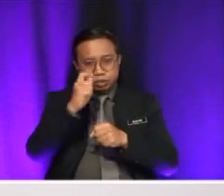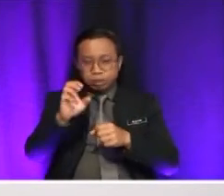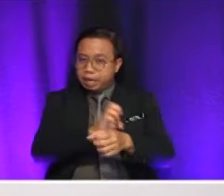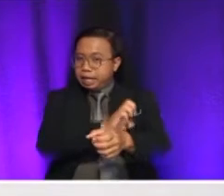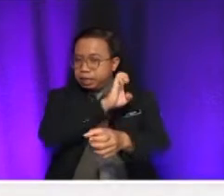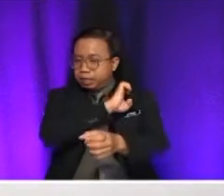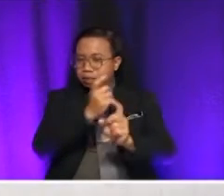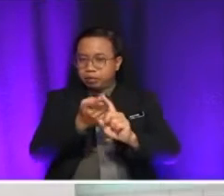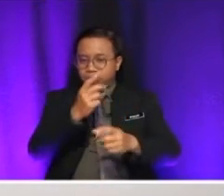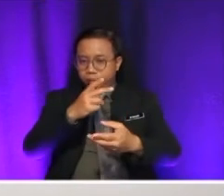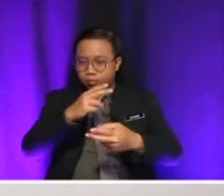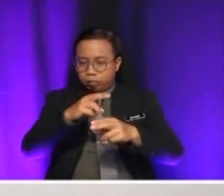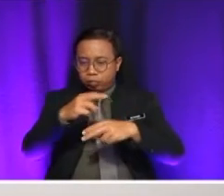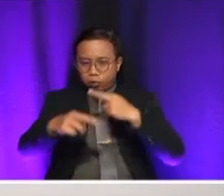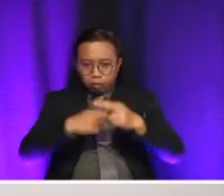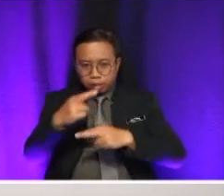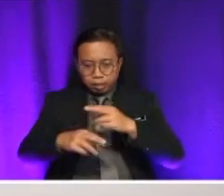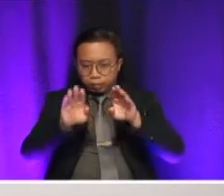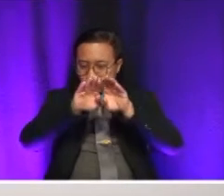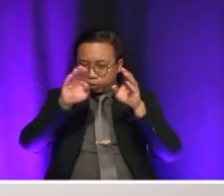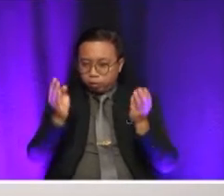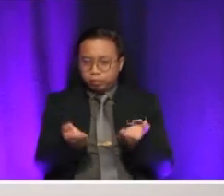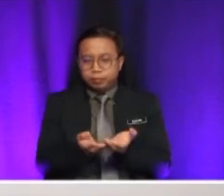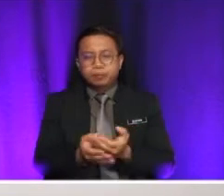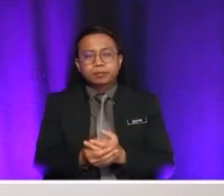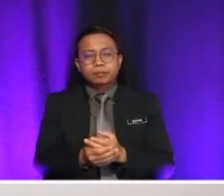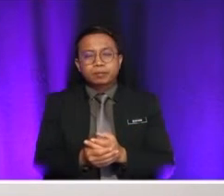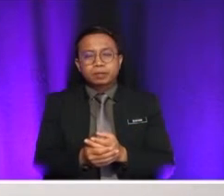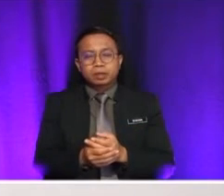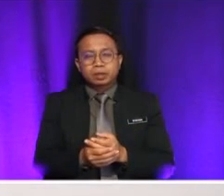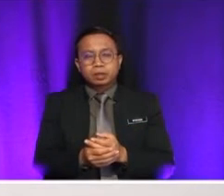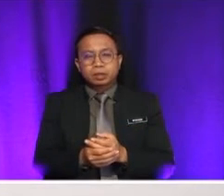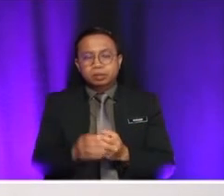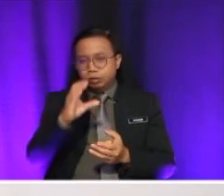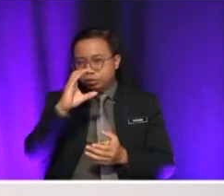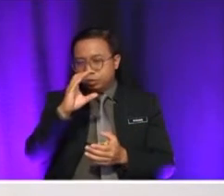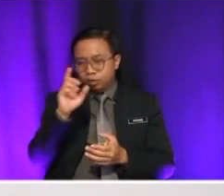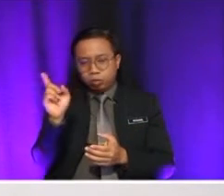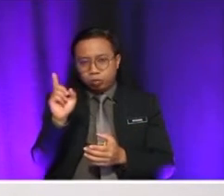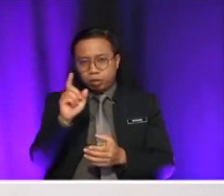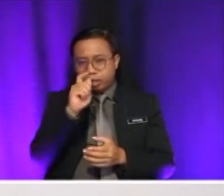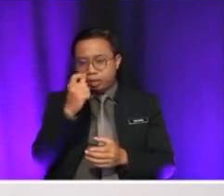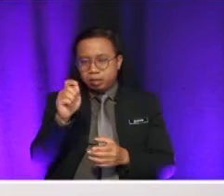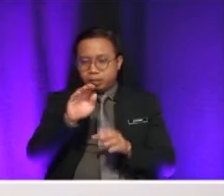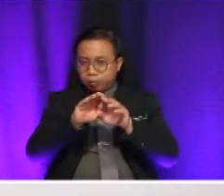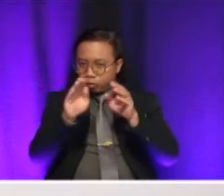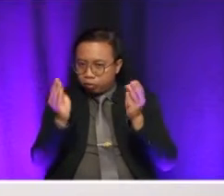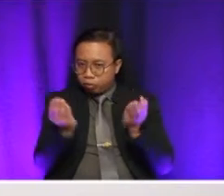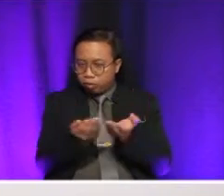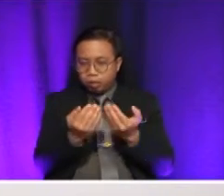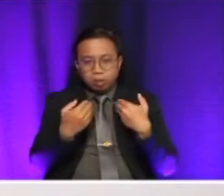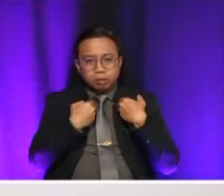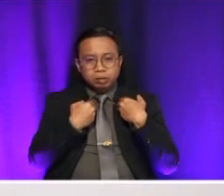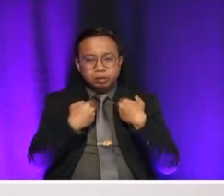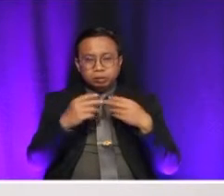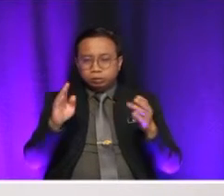from the rolling and bouncing that occurs during the football game, which is C, okay, where the ball, there is a storage